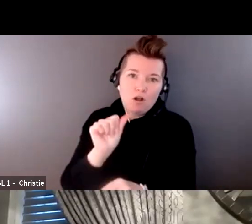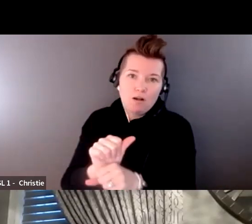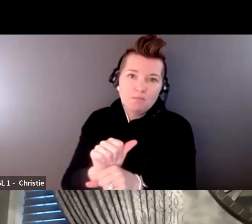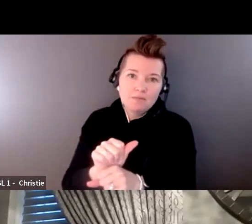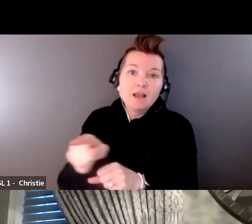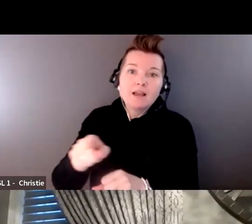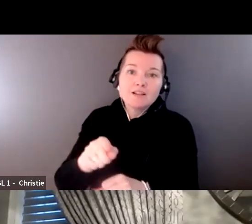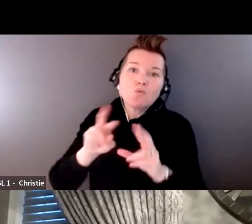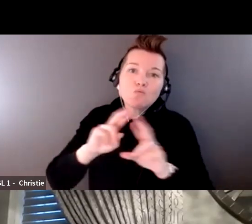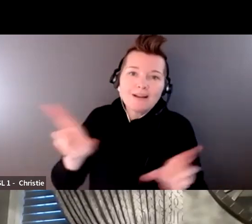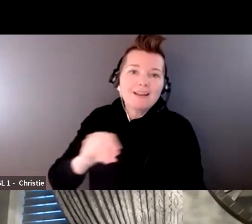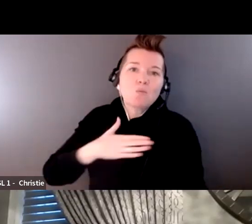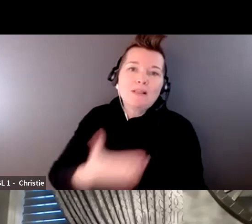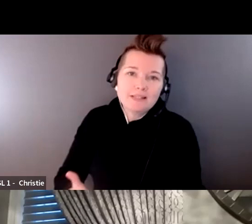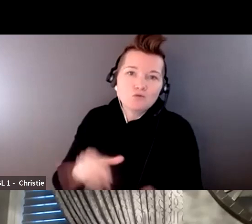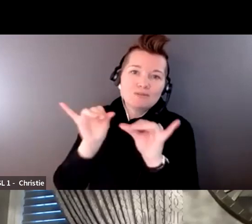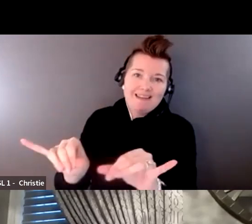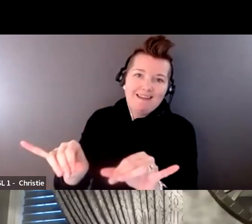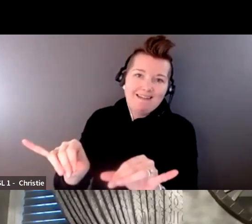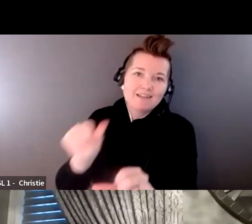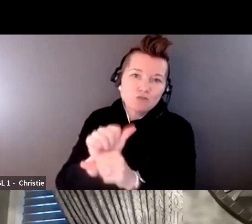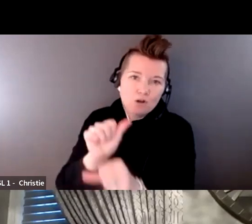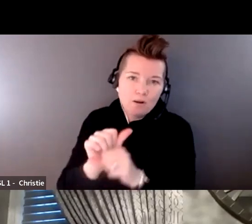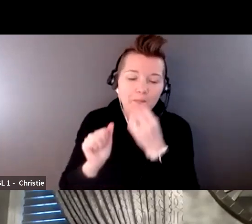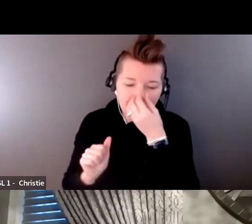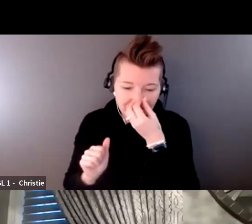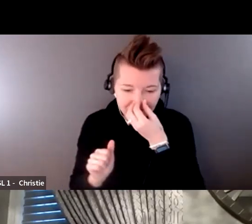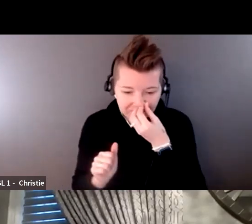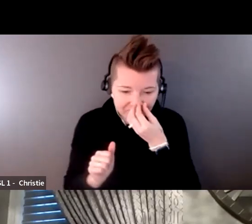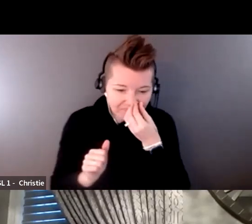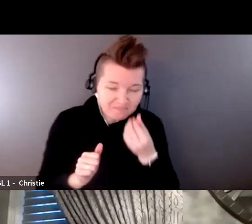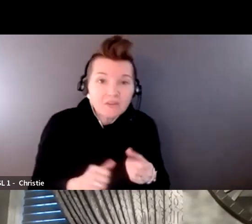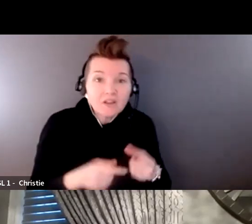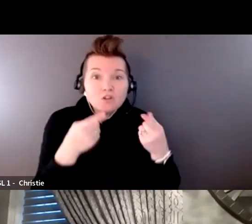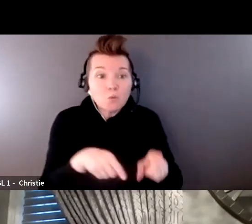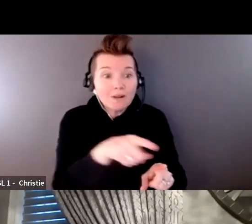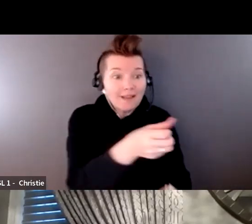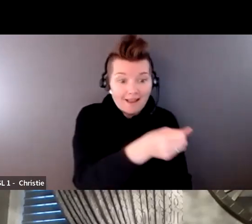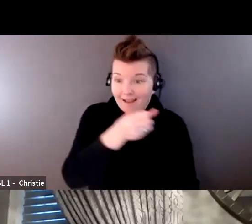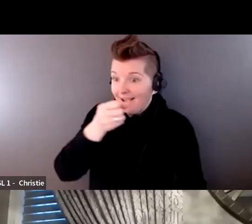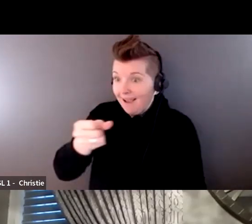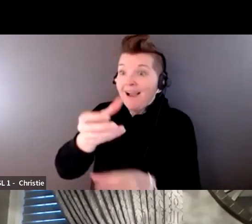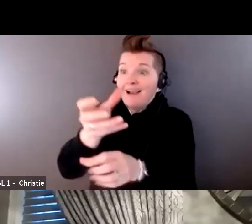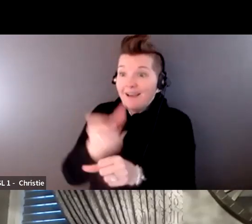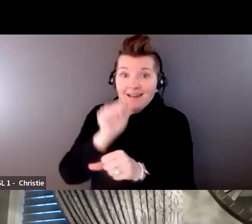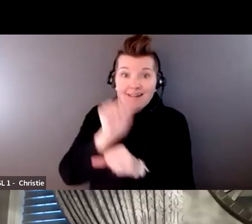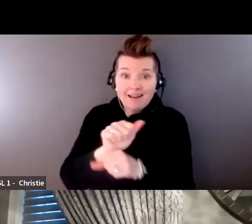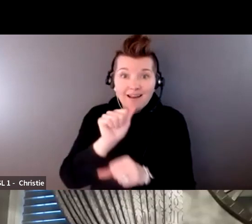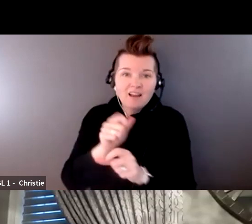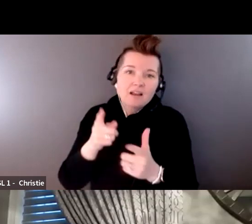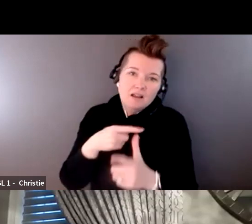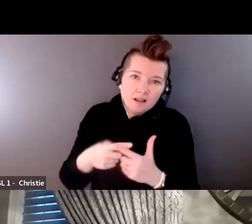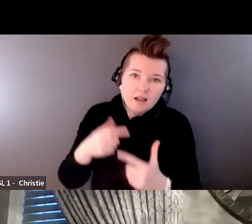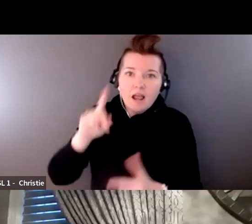willing to stay in that job. So once they actually are able to secure the job, never mind the stigma outside and the employers and all of